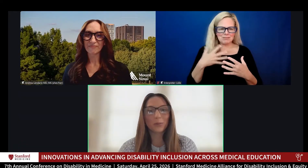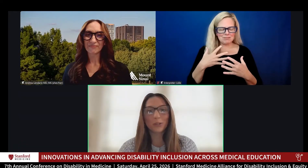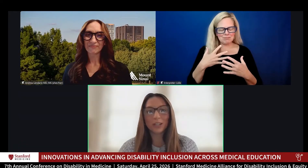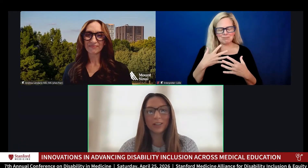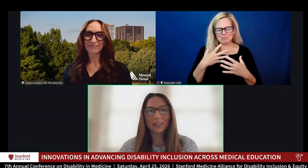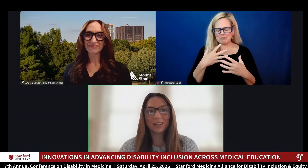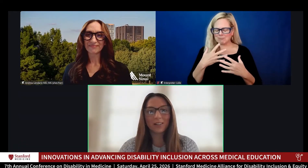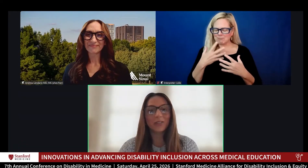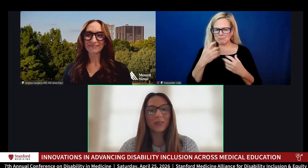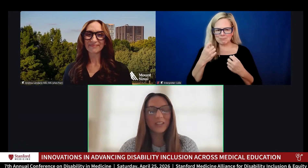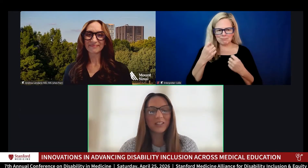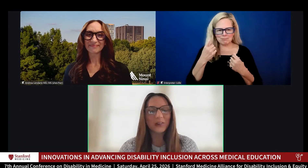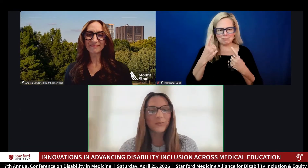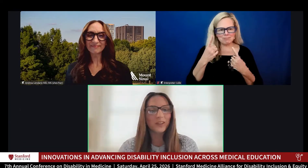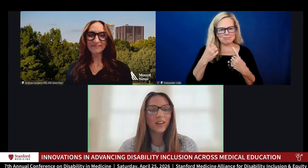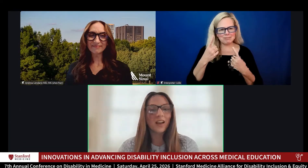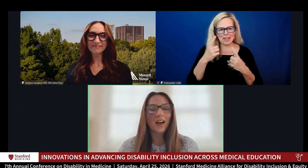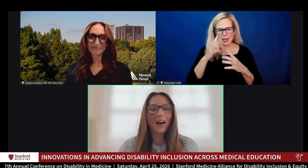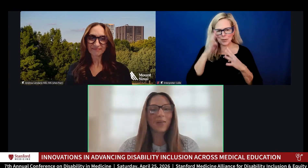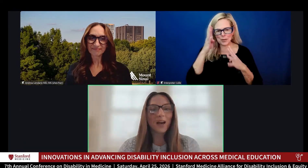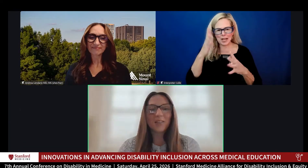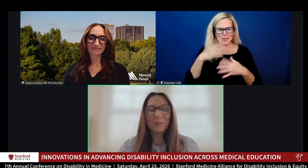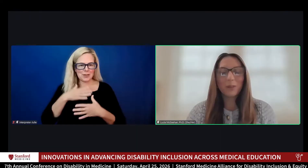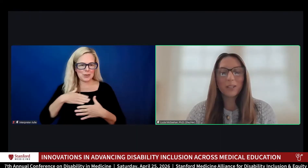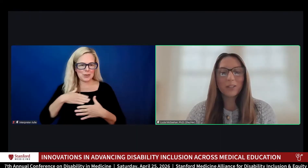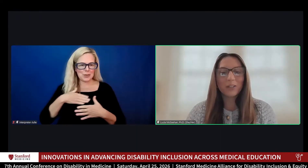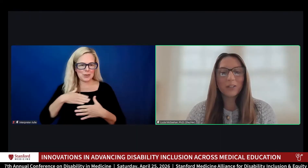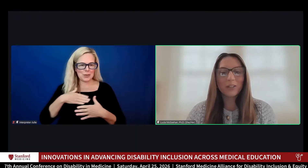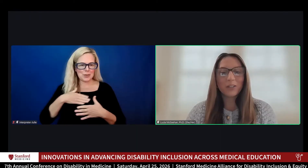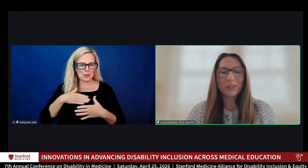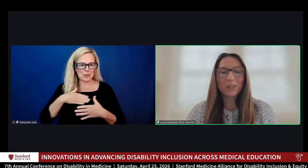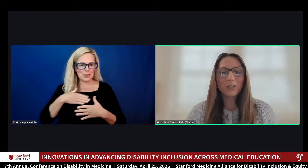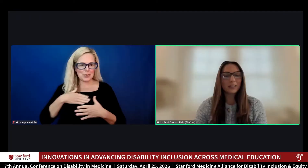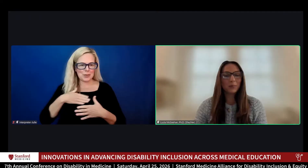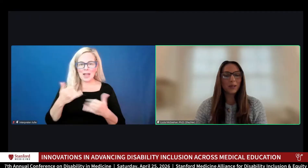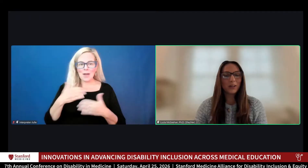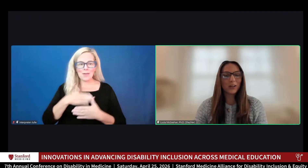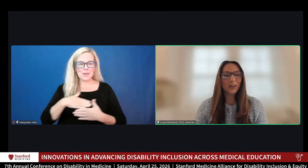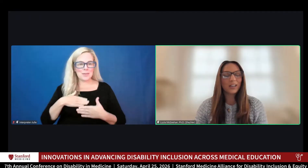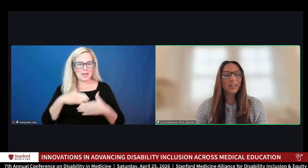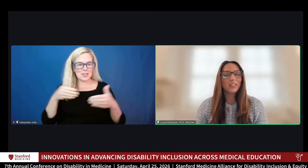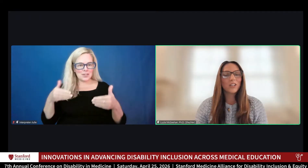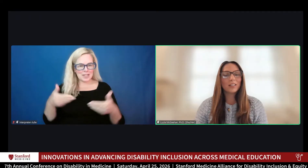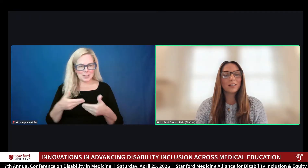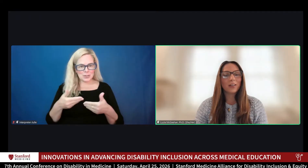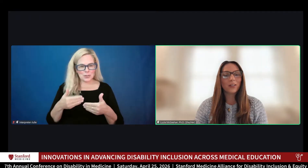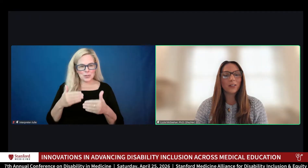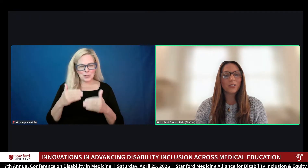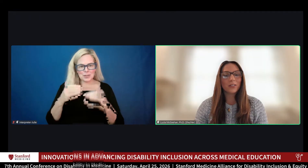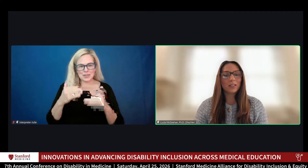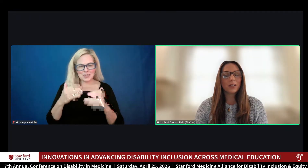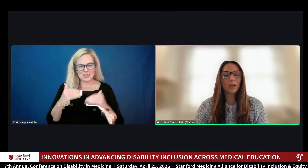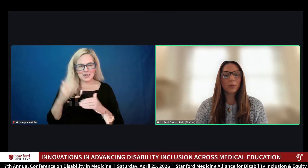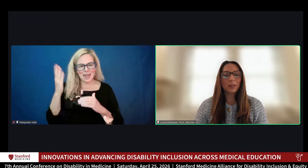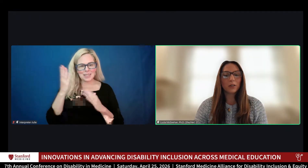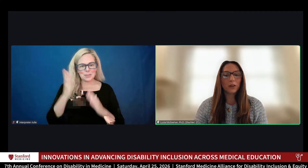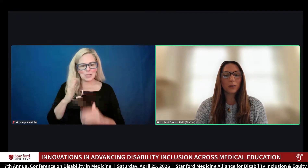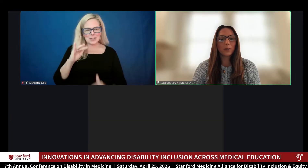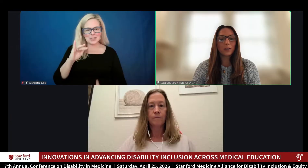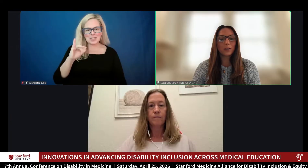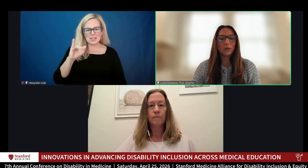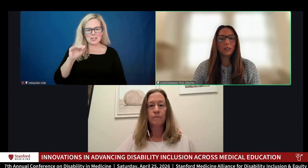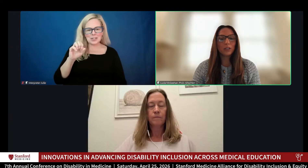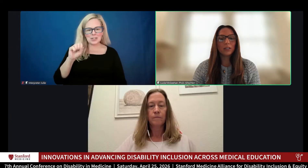I really appreciated that talk. So thank you. I have the pleasure of introducing our next speaker. Jess Salyers is an